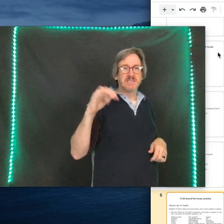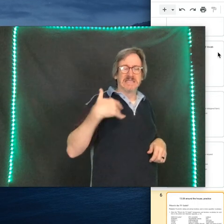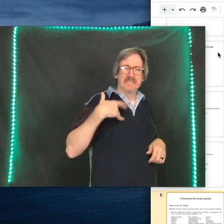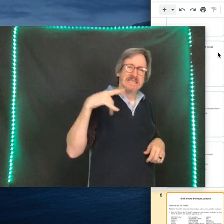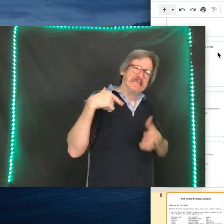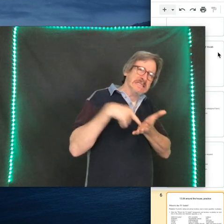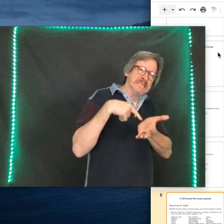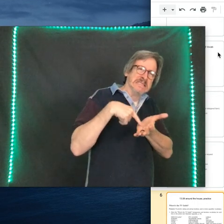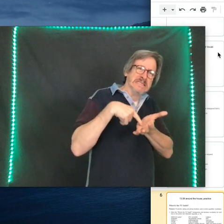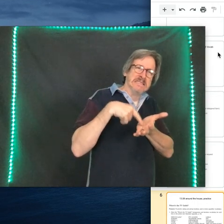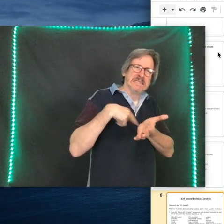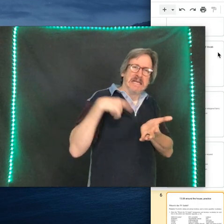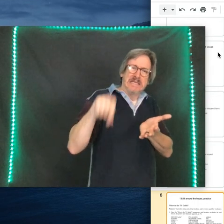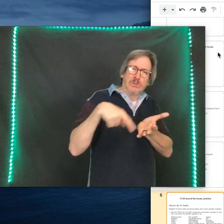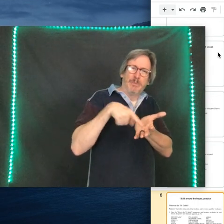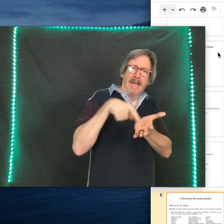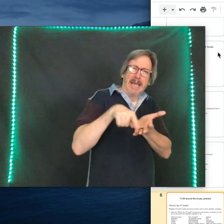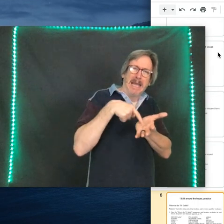Bills.